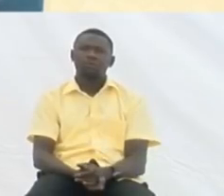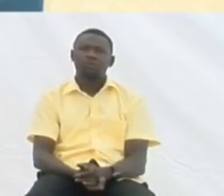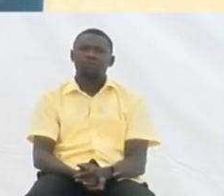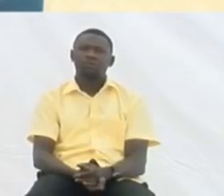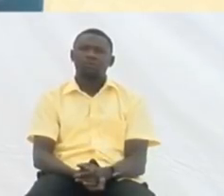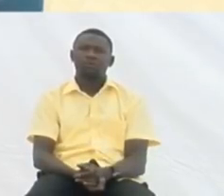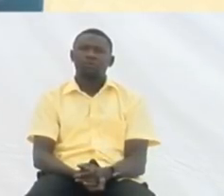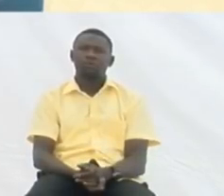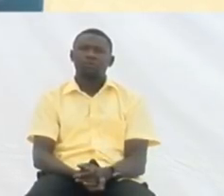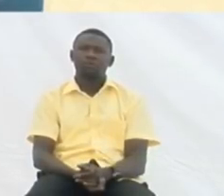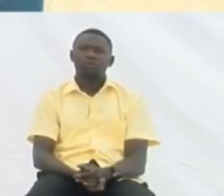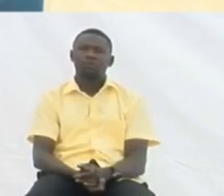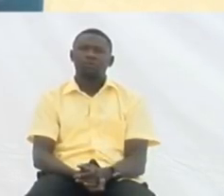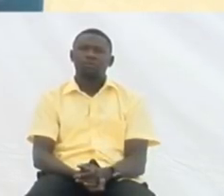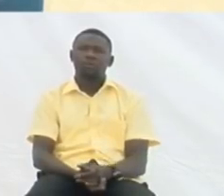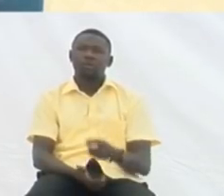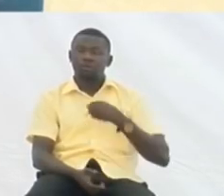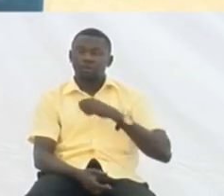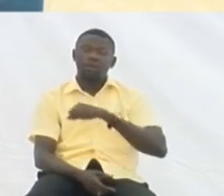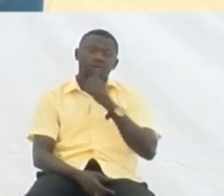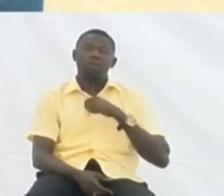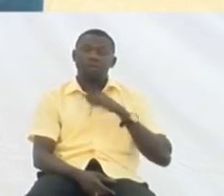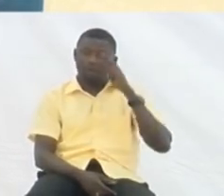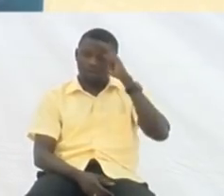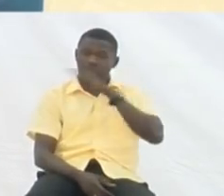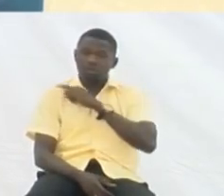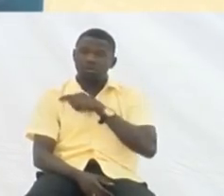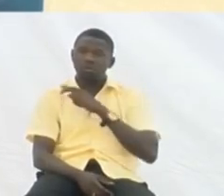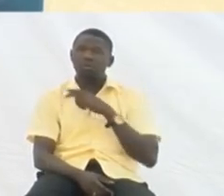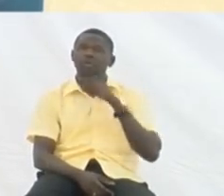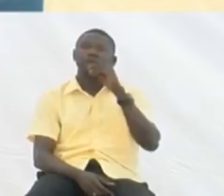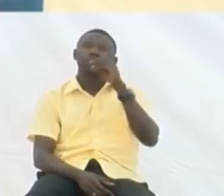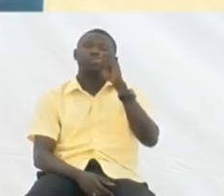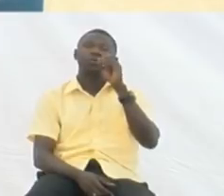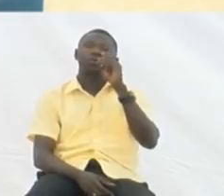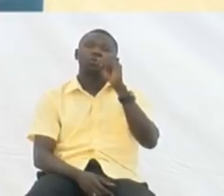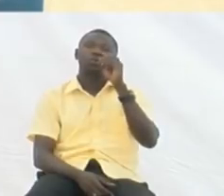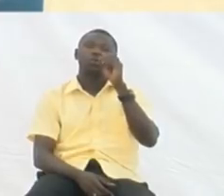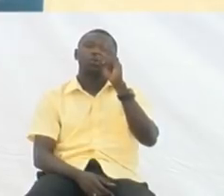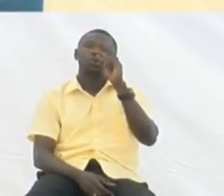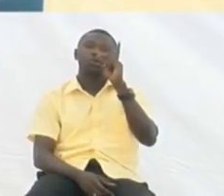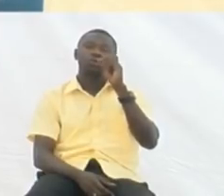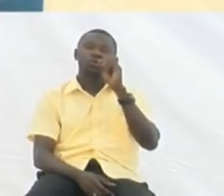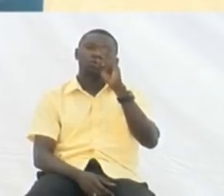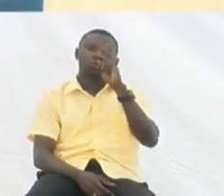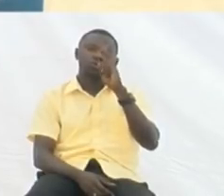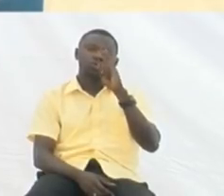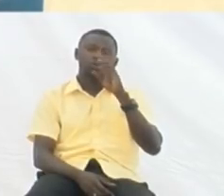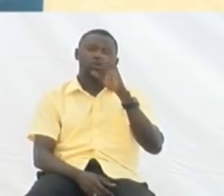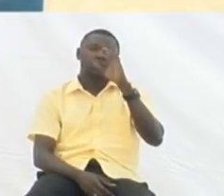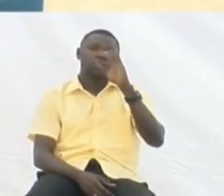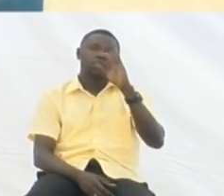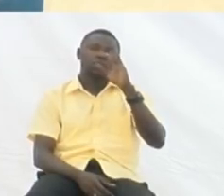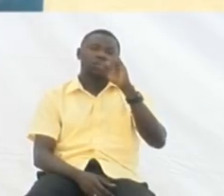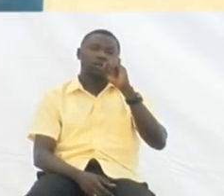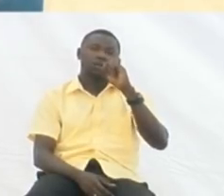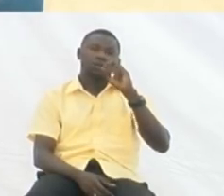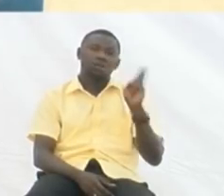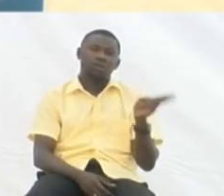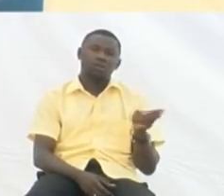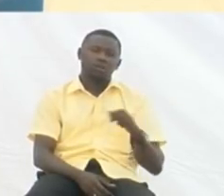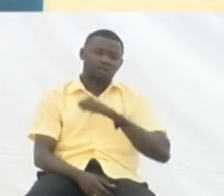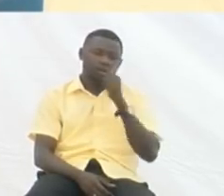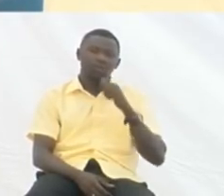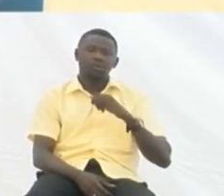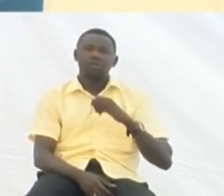ekoite. Yo nteni koto ma minketa dudukati. Myself and my brother Duduka. Anadima Usman. And his